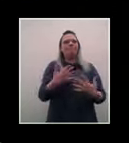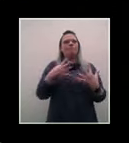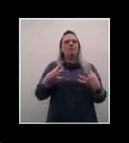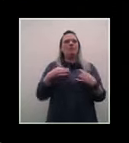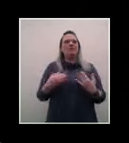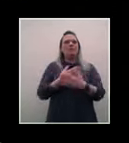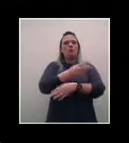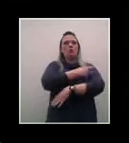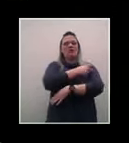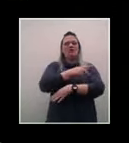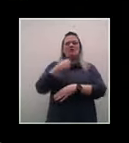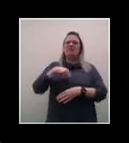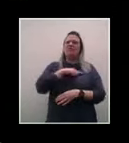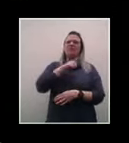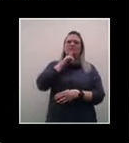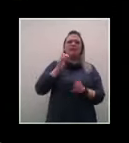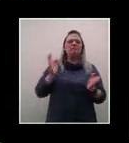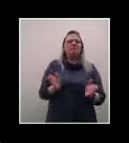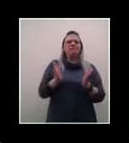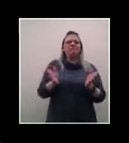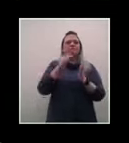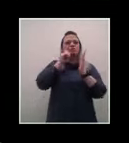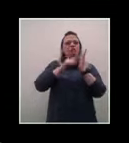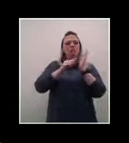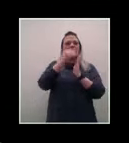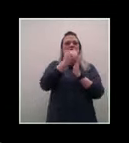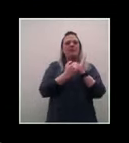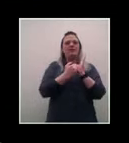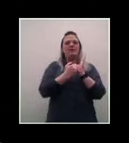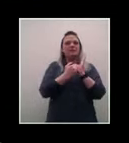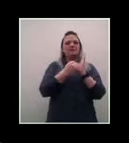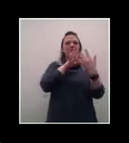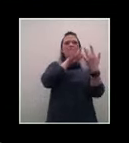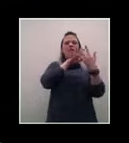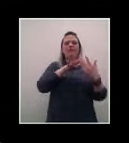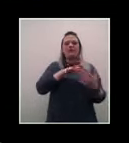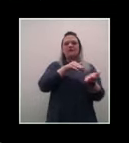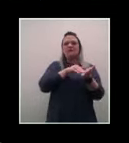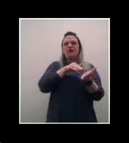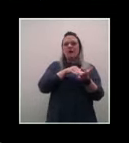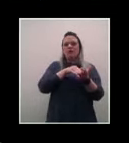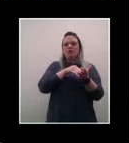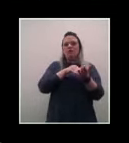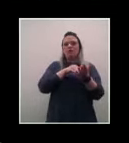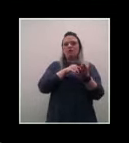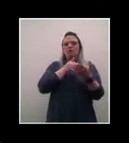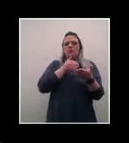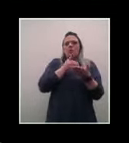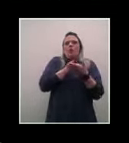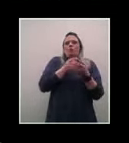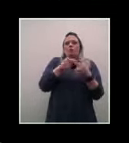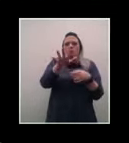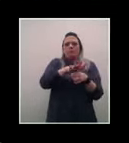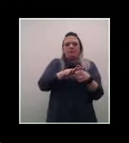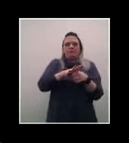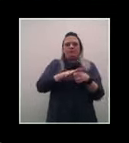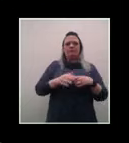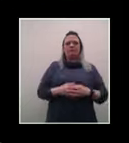we highly encourage you to look at that list and contact a provider that is closest to you.